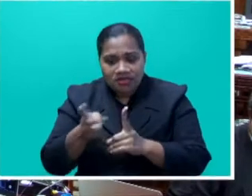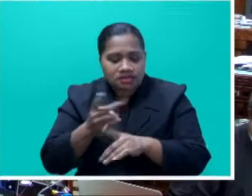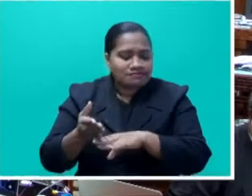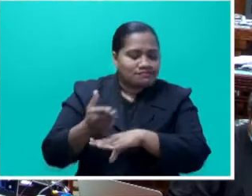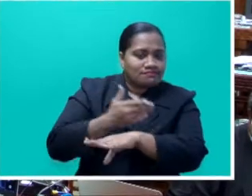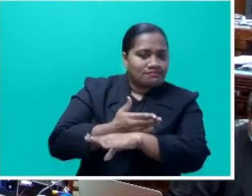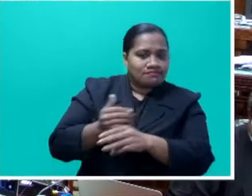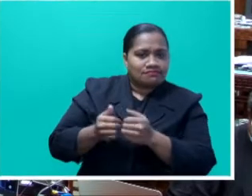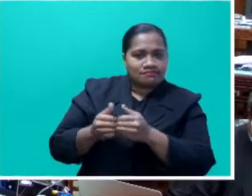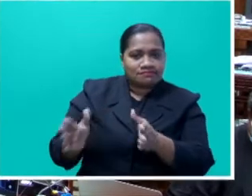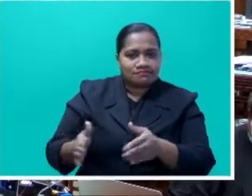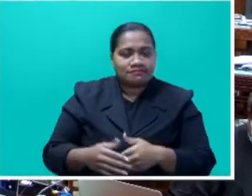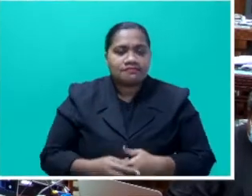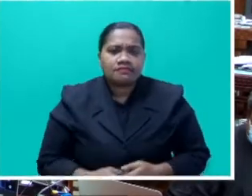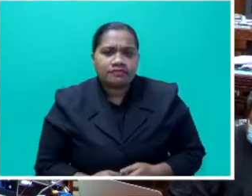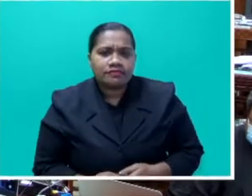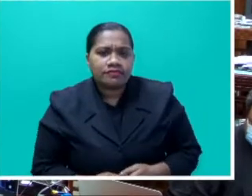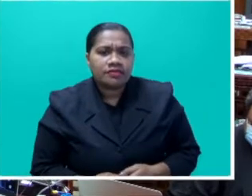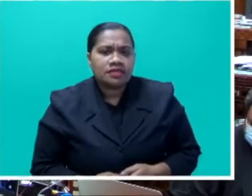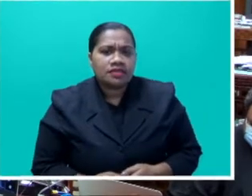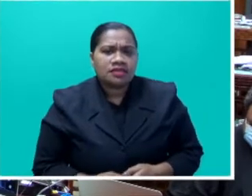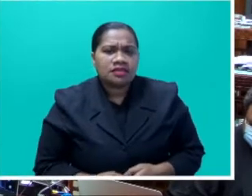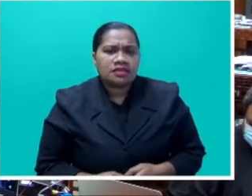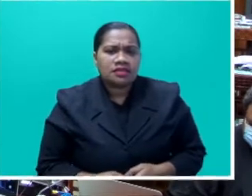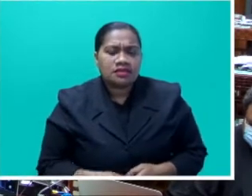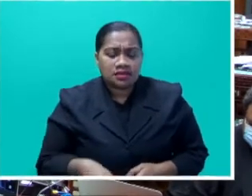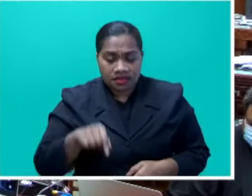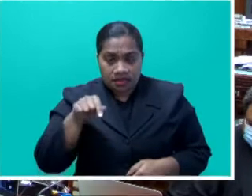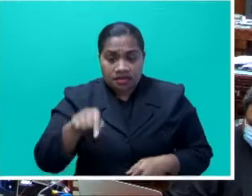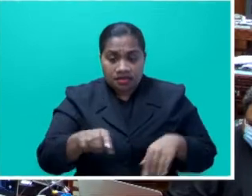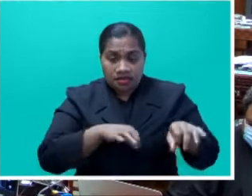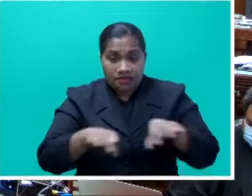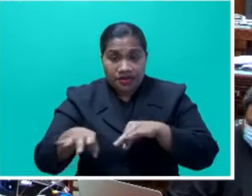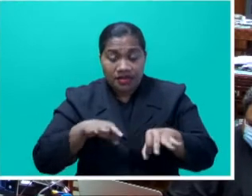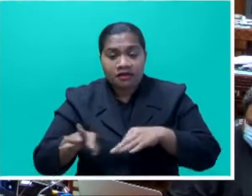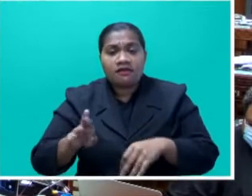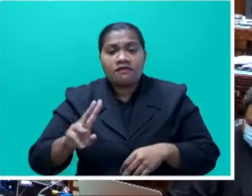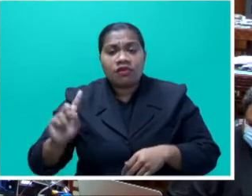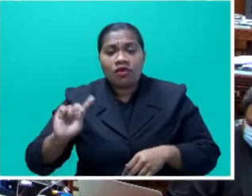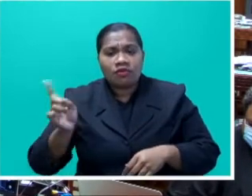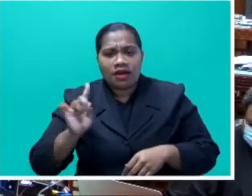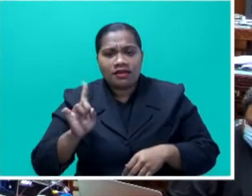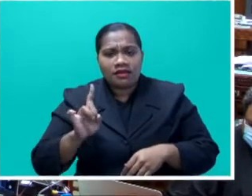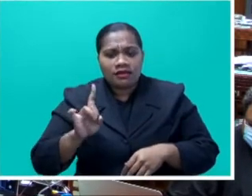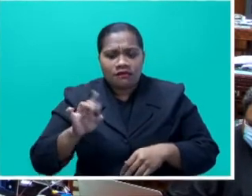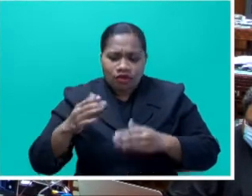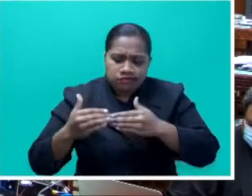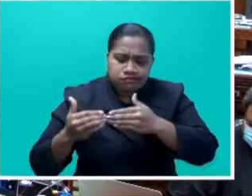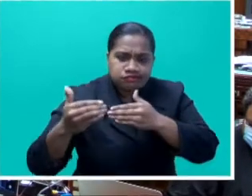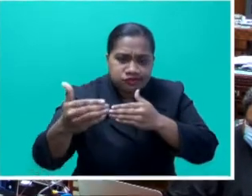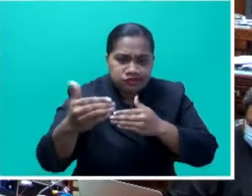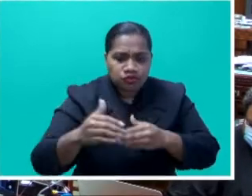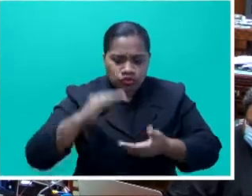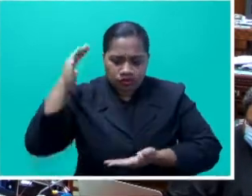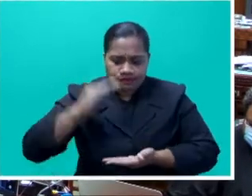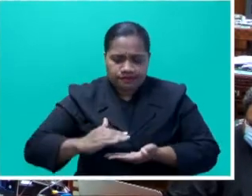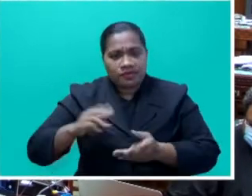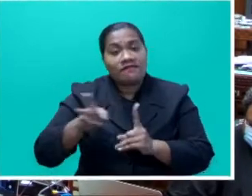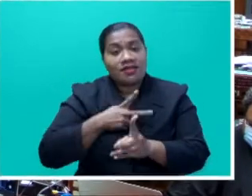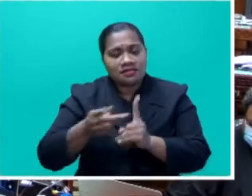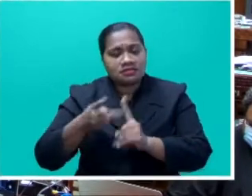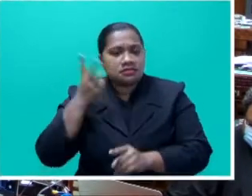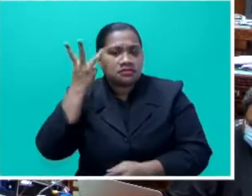Action Plan will set out short, medium and long-term strategies to reduce levels of violence against women and girls by challenging